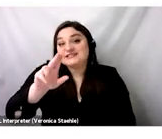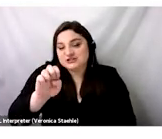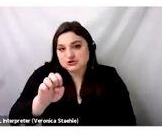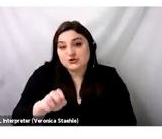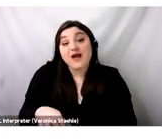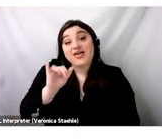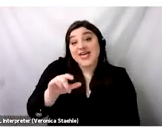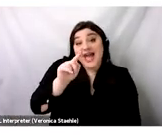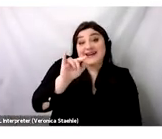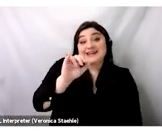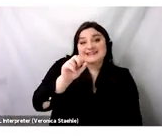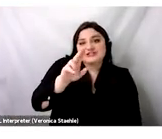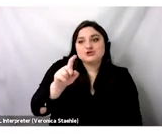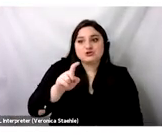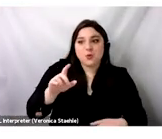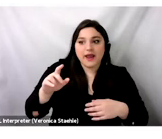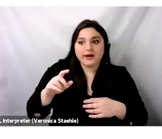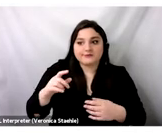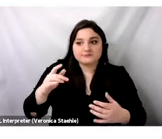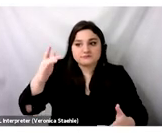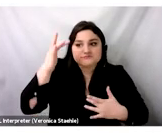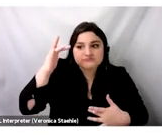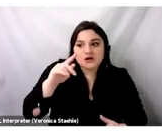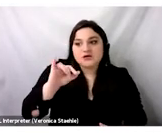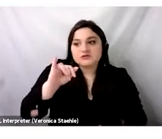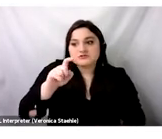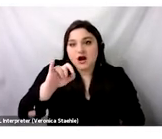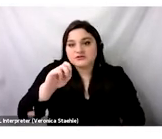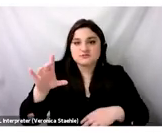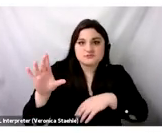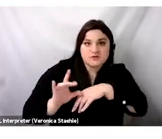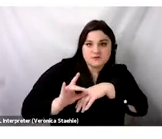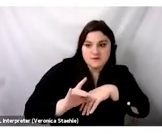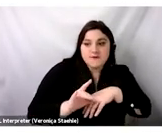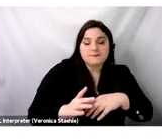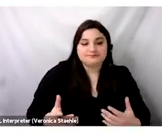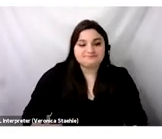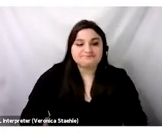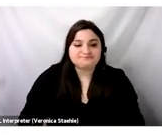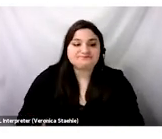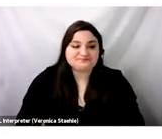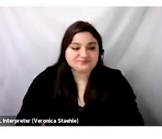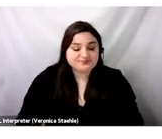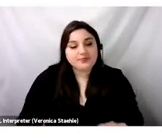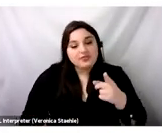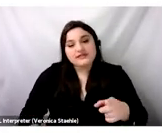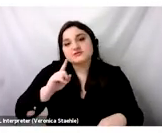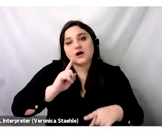principle to microplastics. So as I mentioned, microplastics are magnets for hydrophobic, which basically toxins that